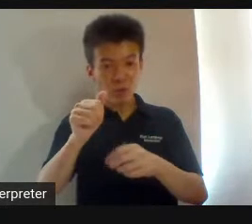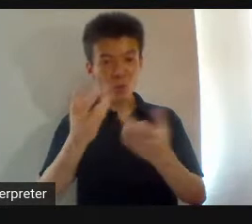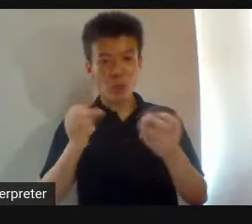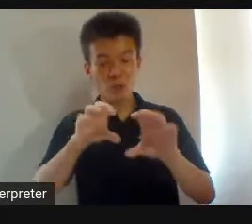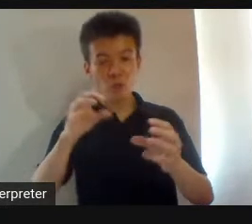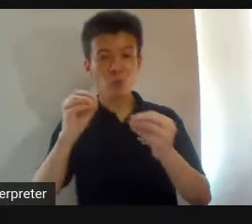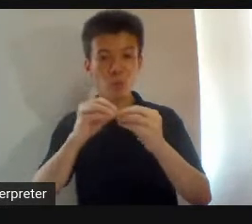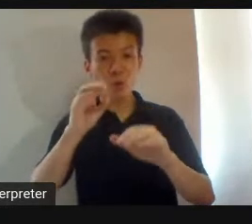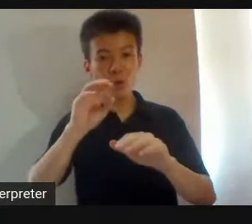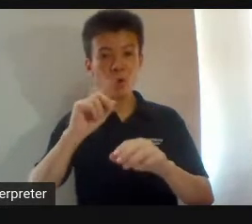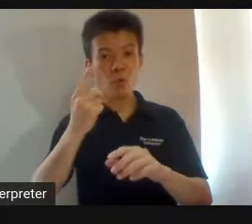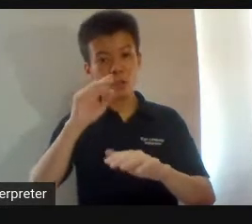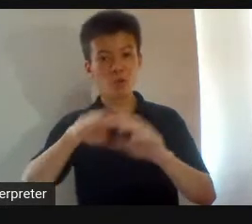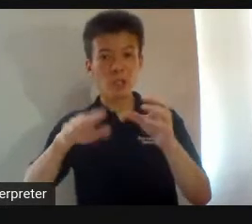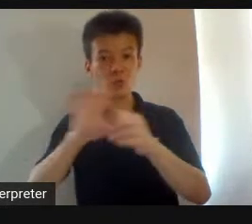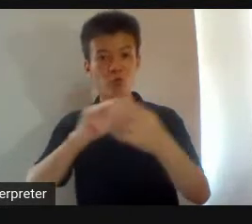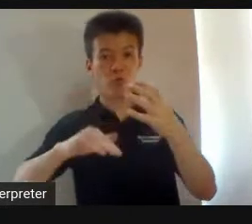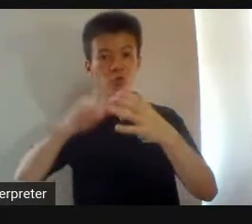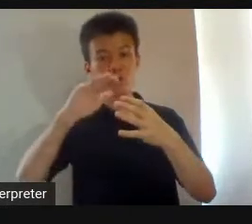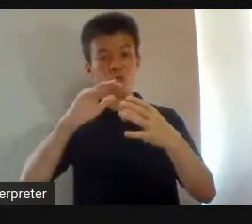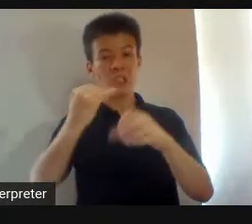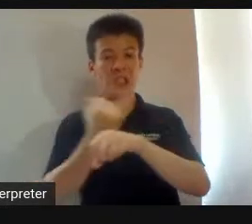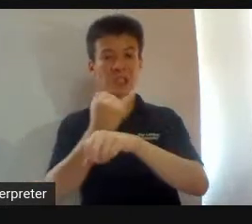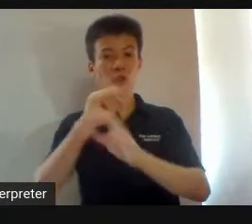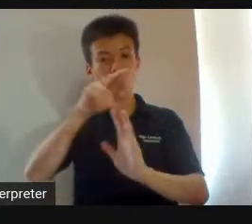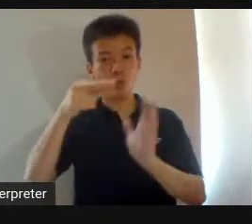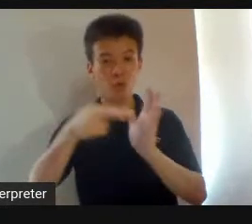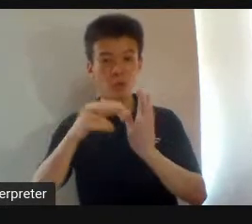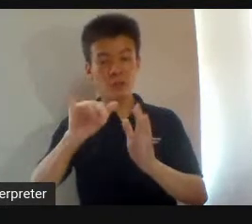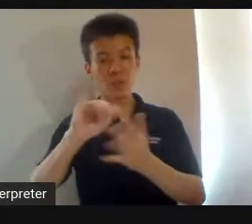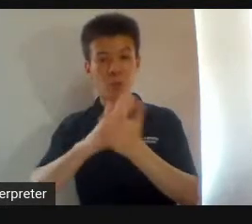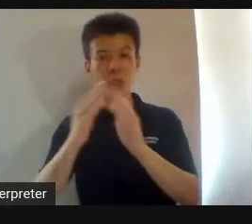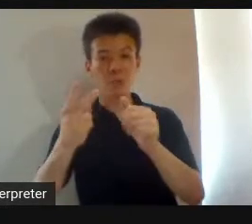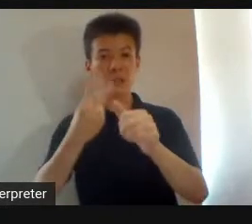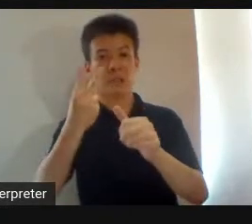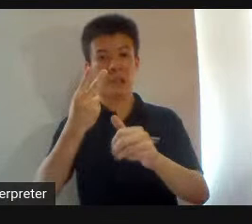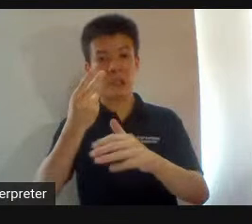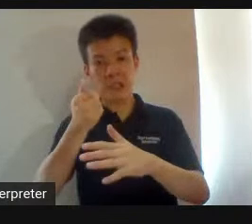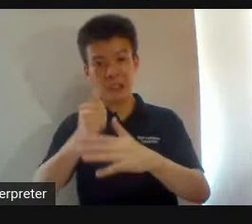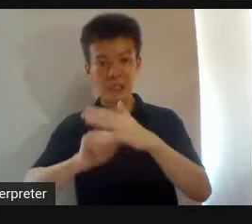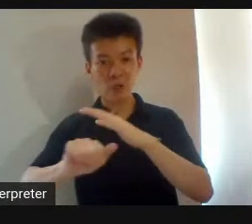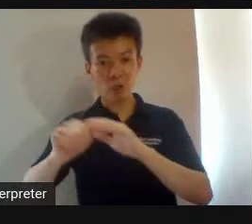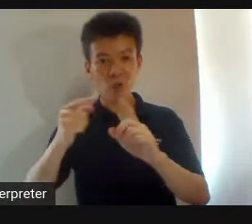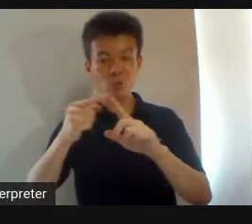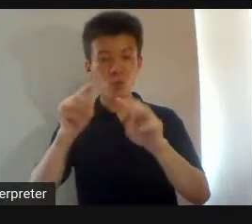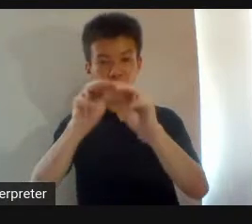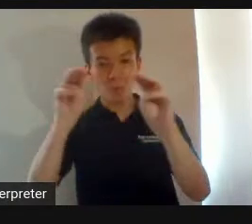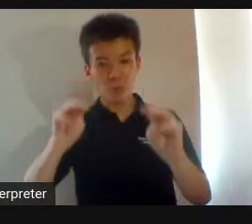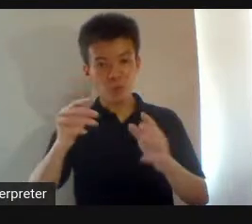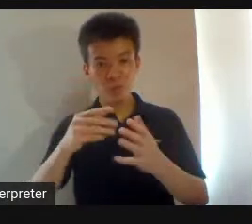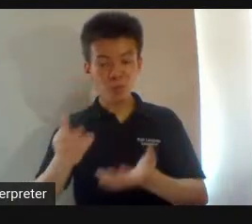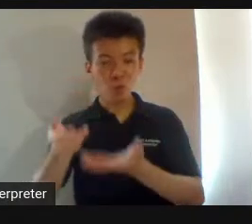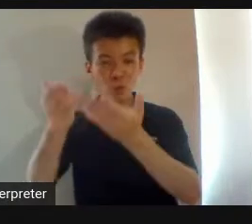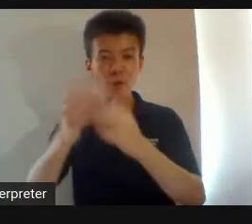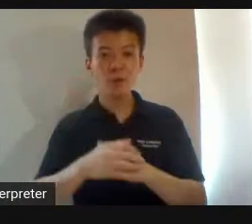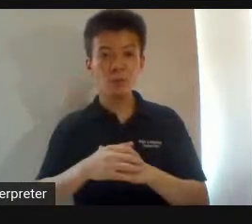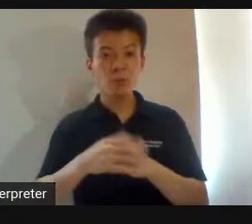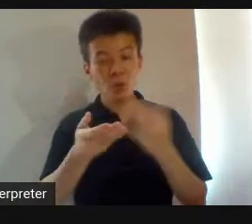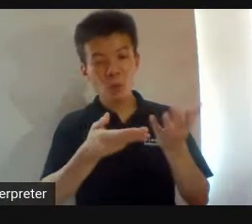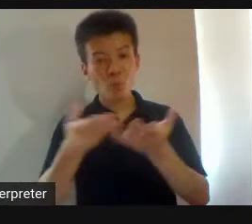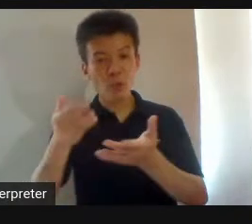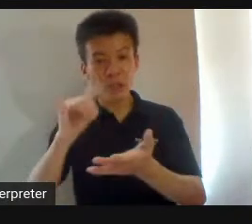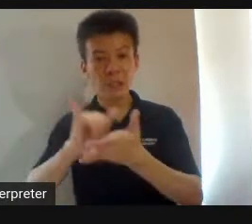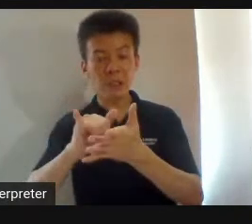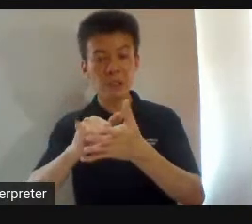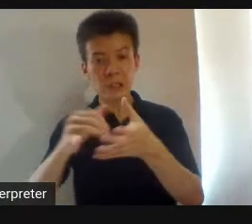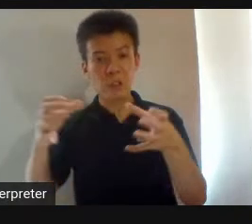than just fulfill a job role, that it becomes second nature to tweak the museum's offerings to be able to bring a particular group